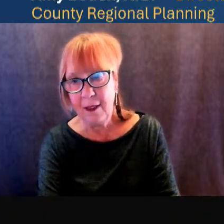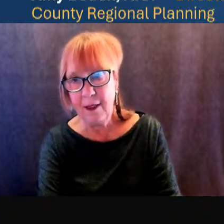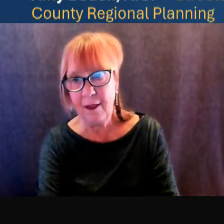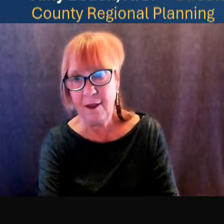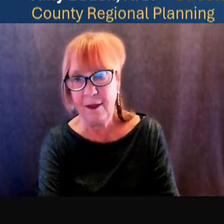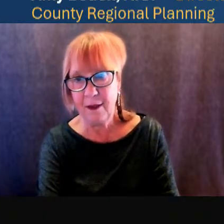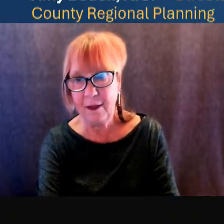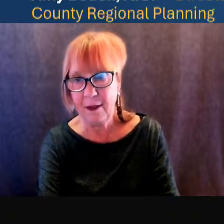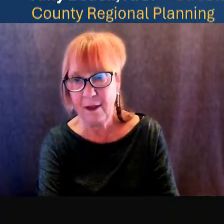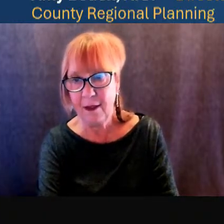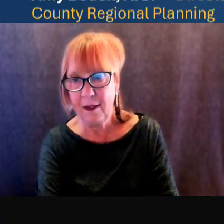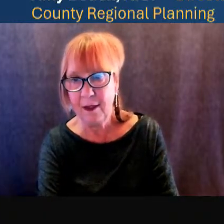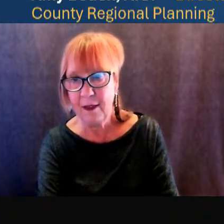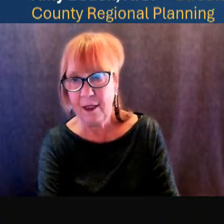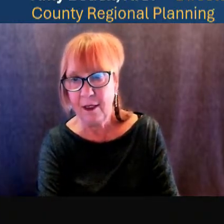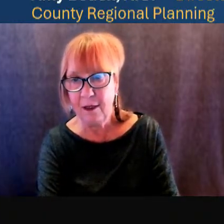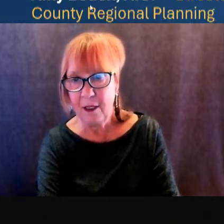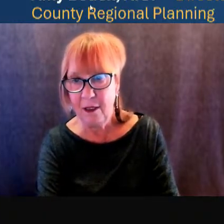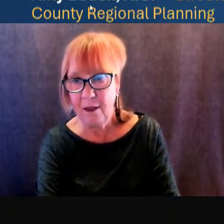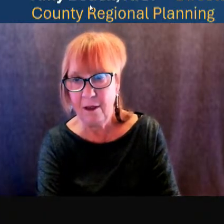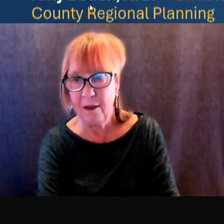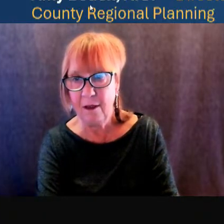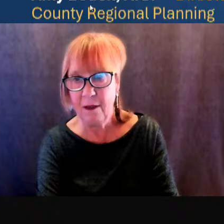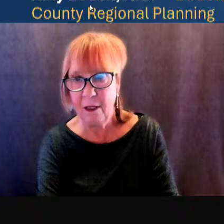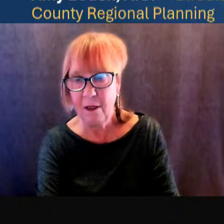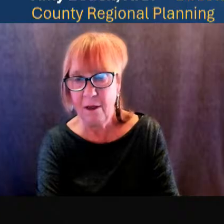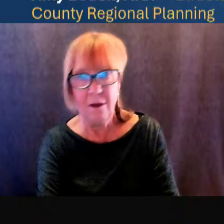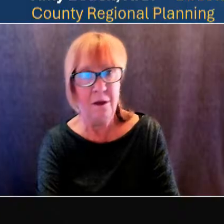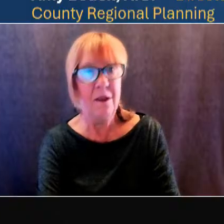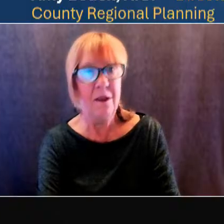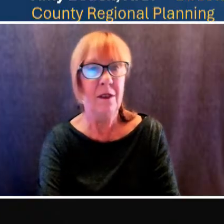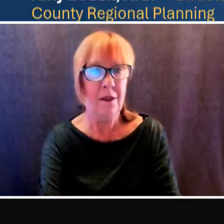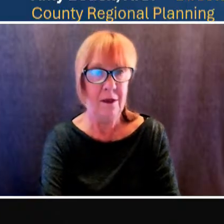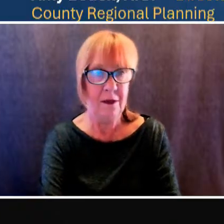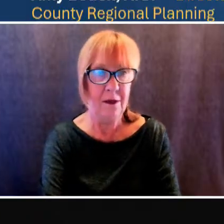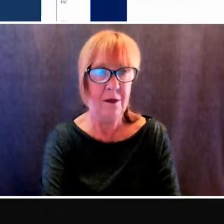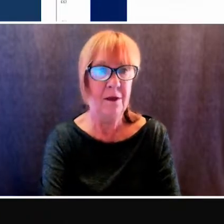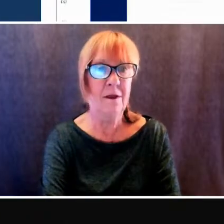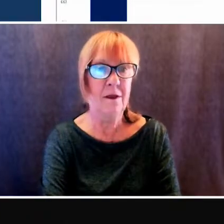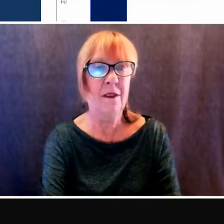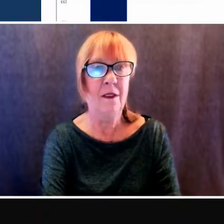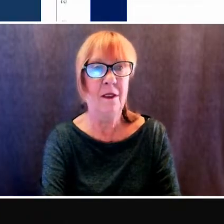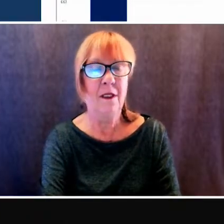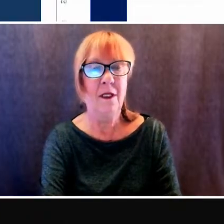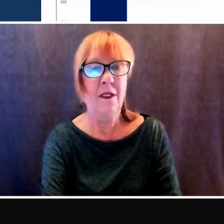Great, thank you very much. Now we can move to the next slide. We'll jump into a permit progress update.